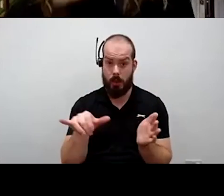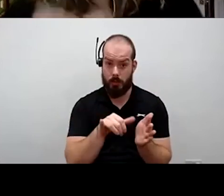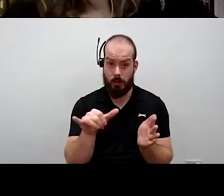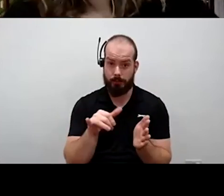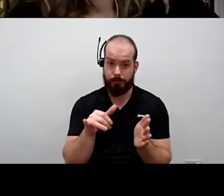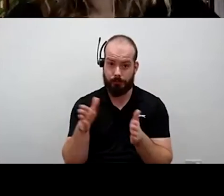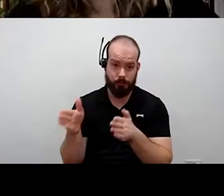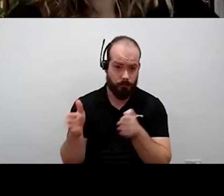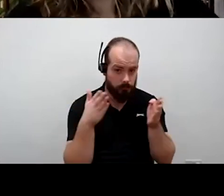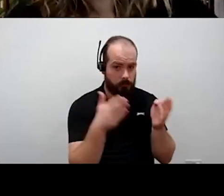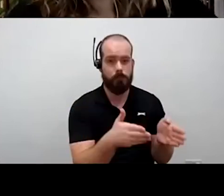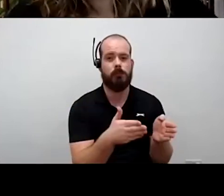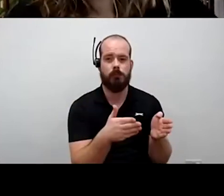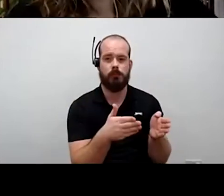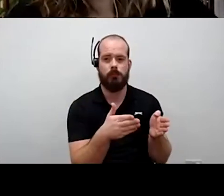centralized